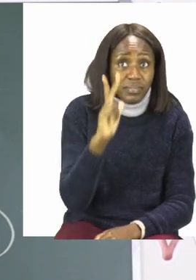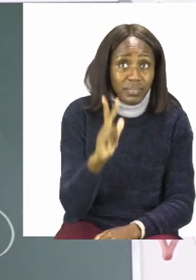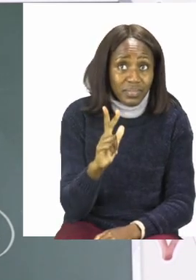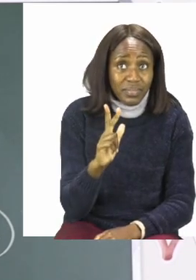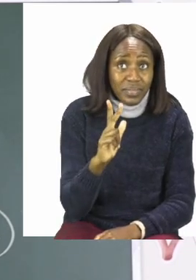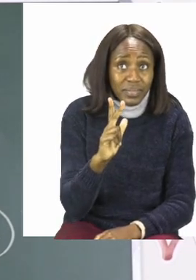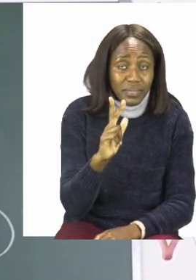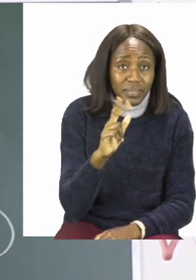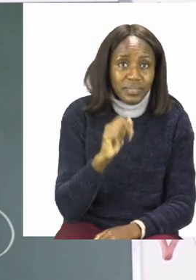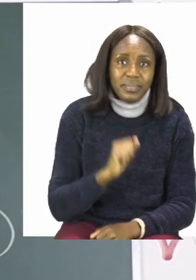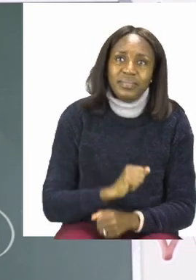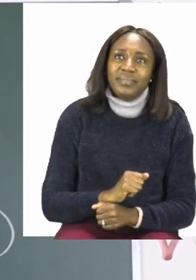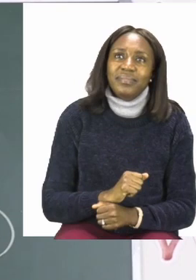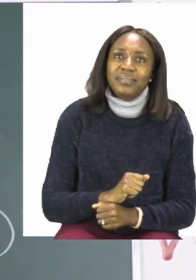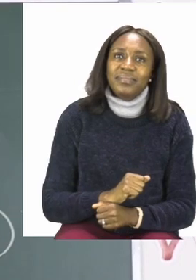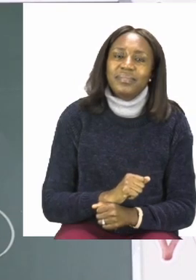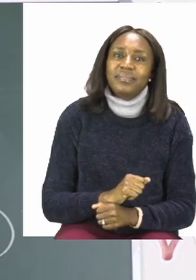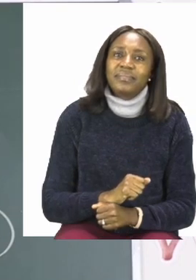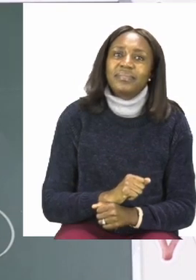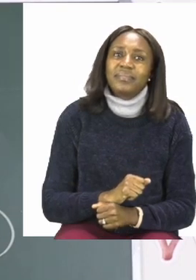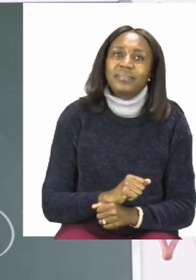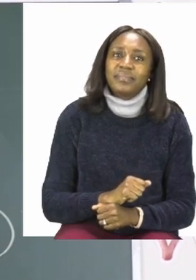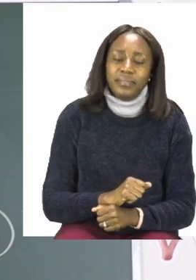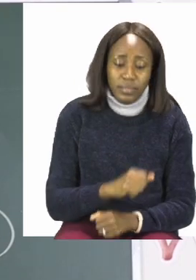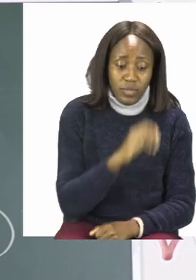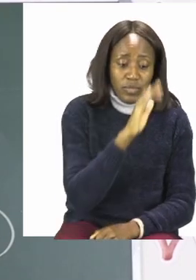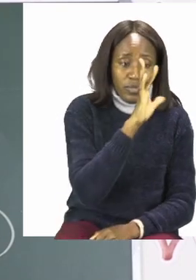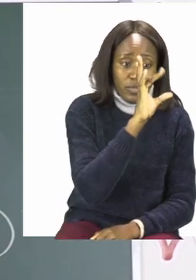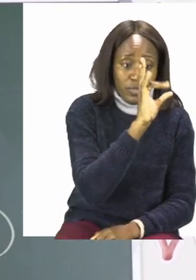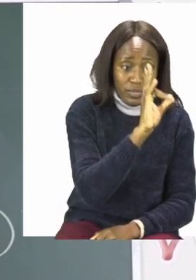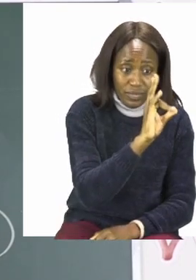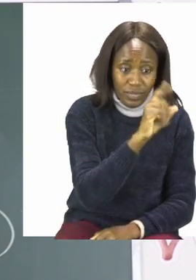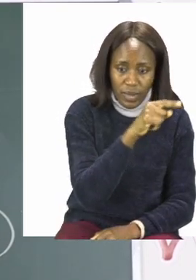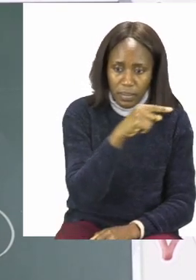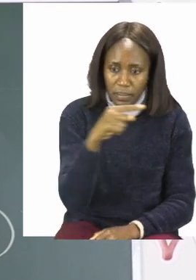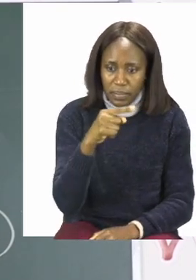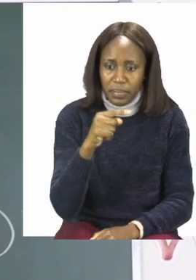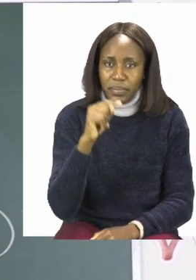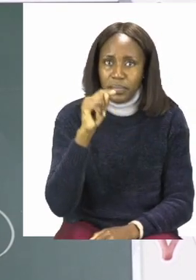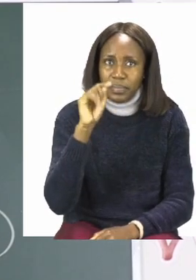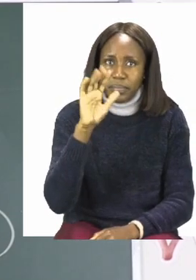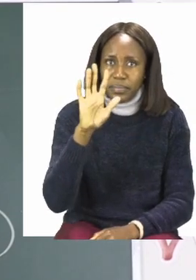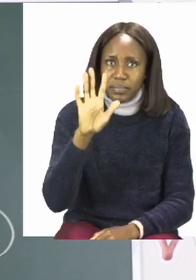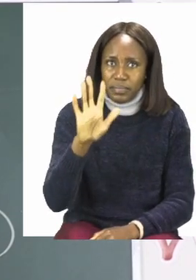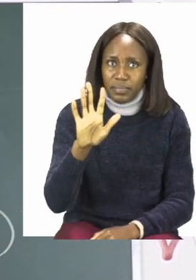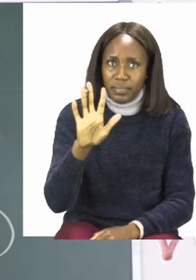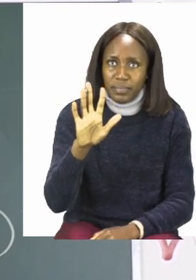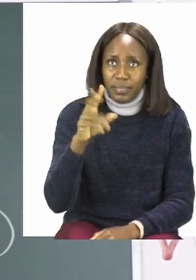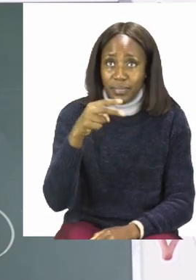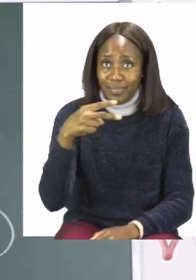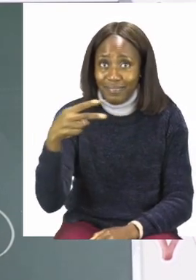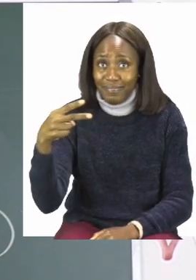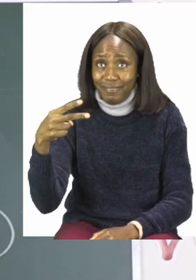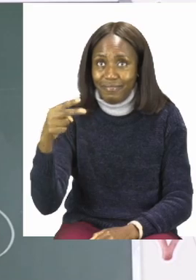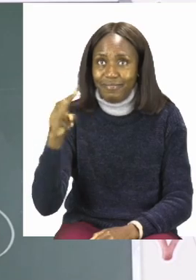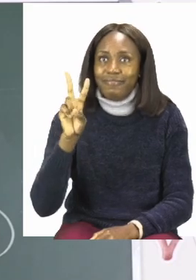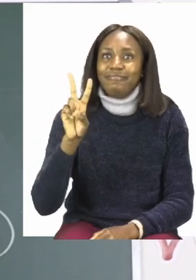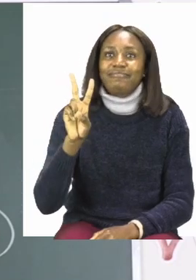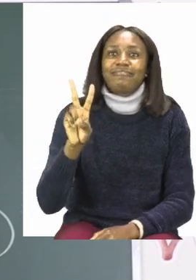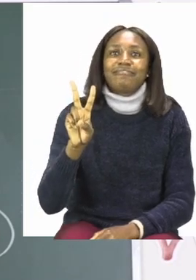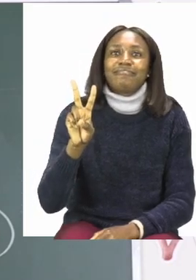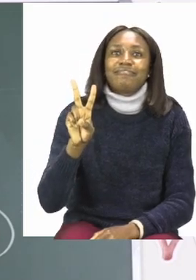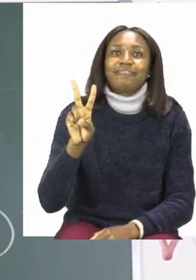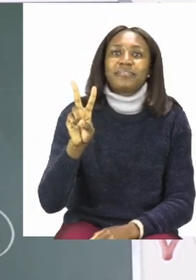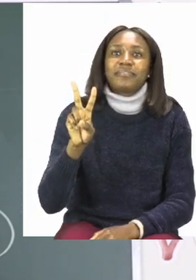left. Which means that if we say 7 minus 5 will give